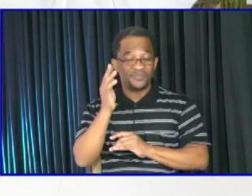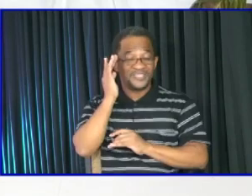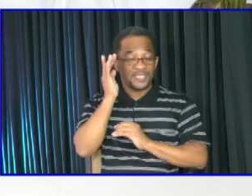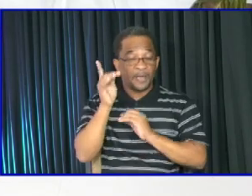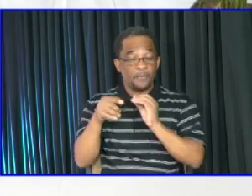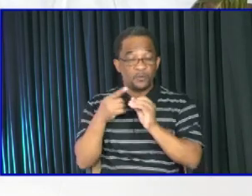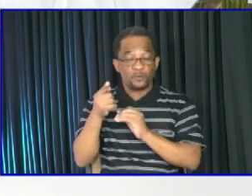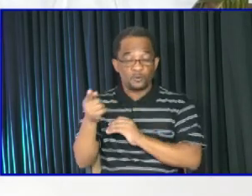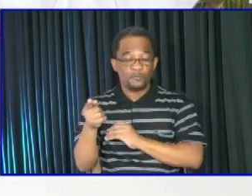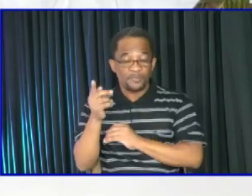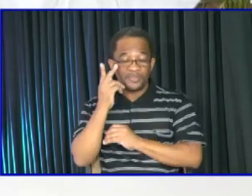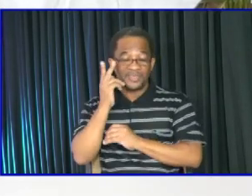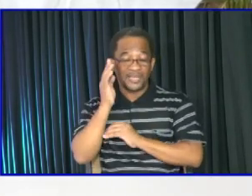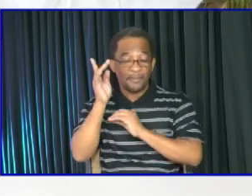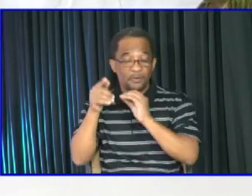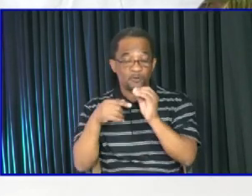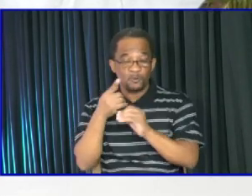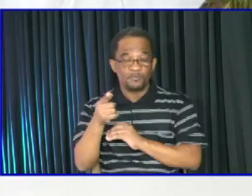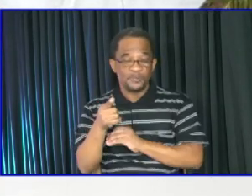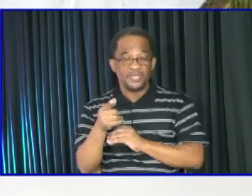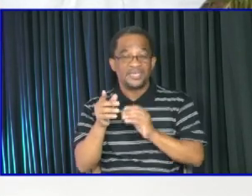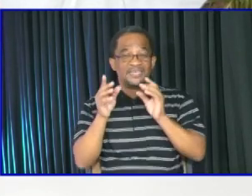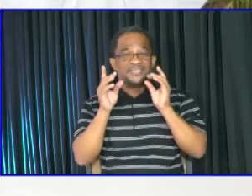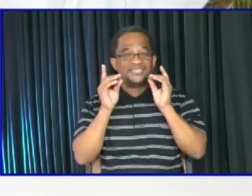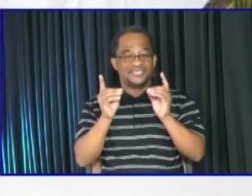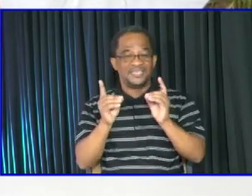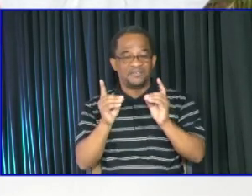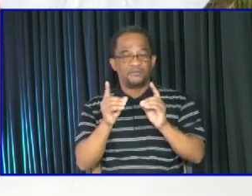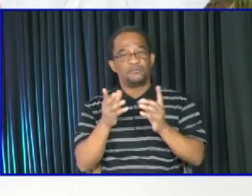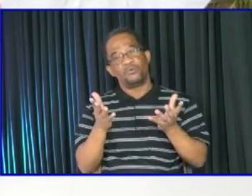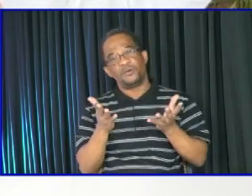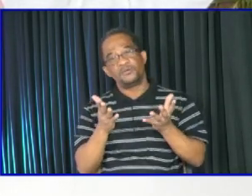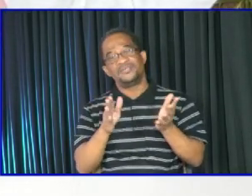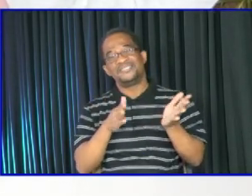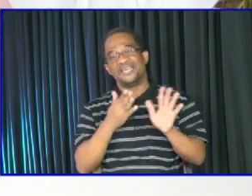He saw you and he decided to die for you.